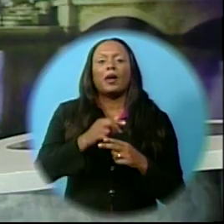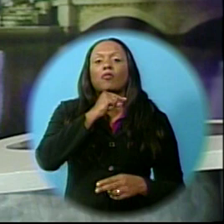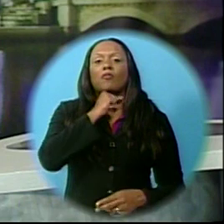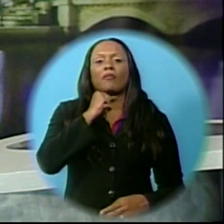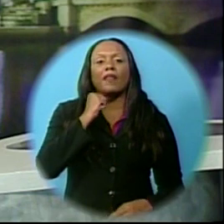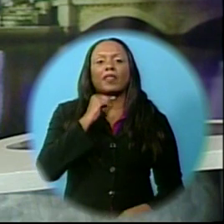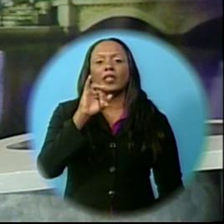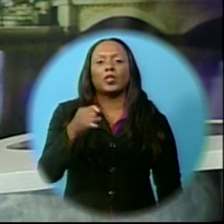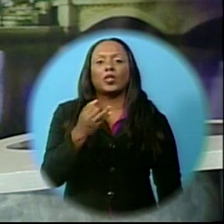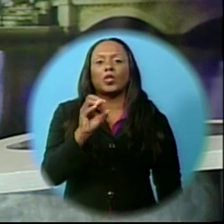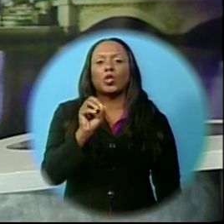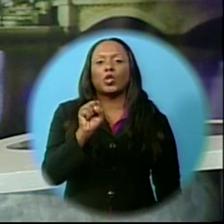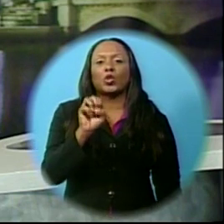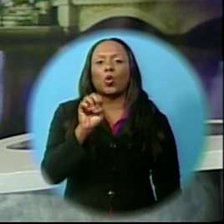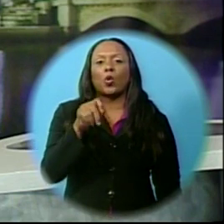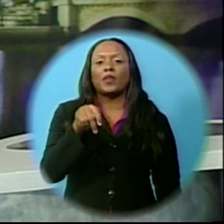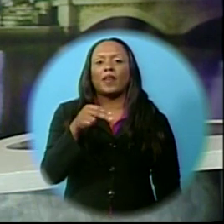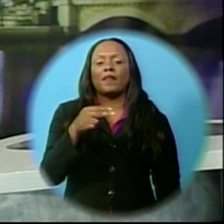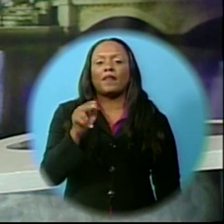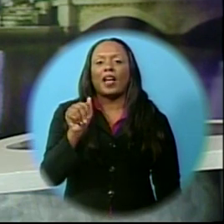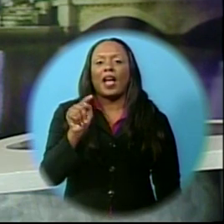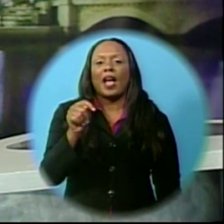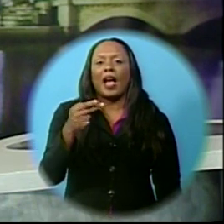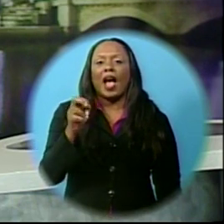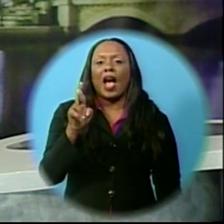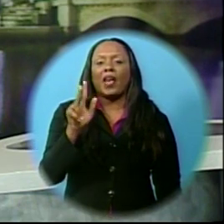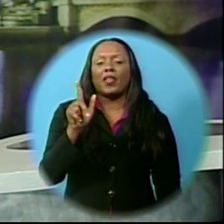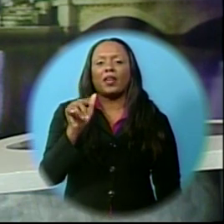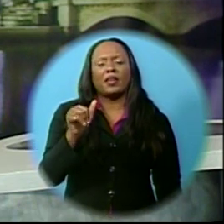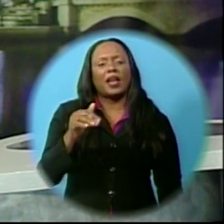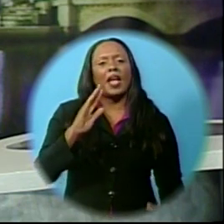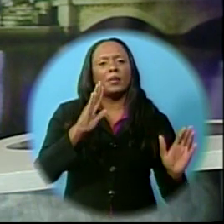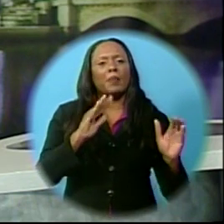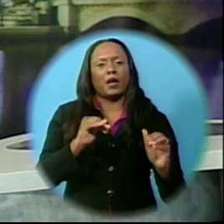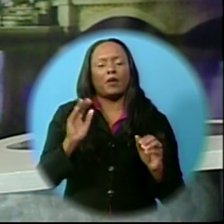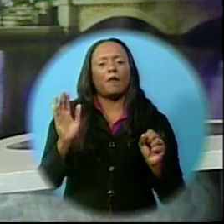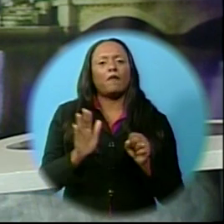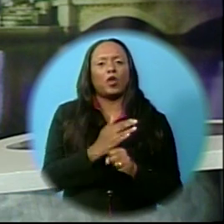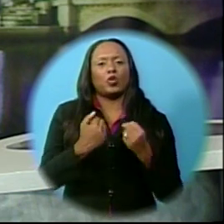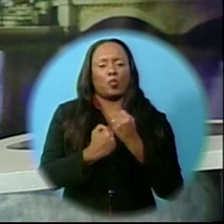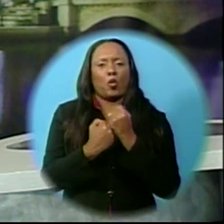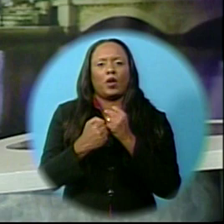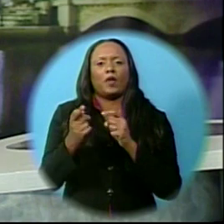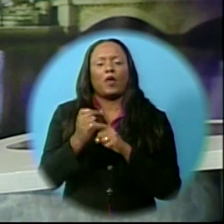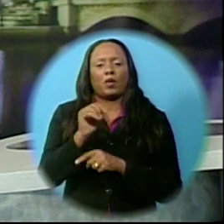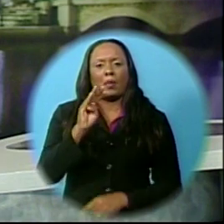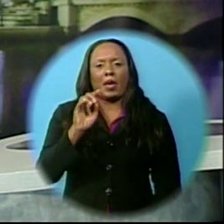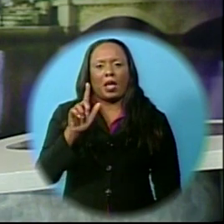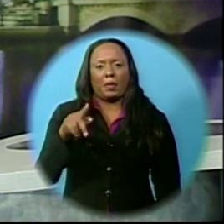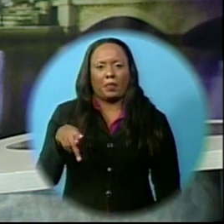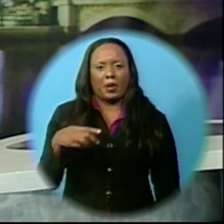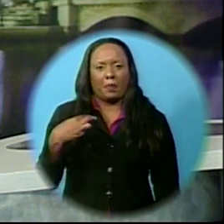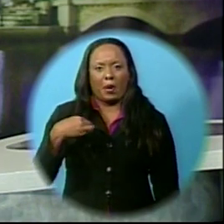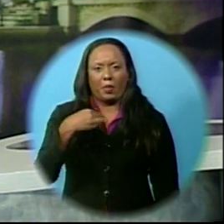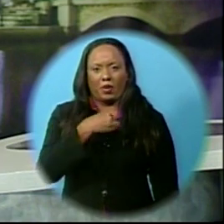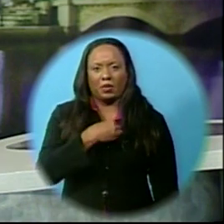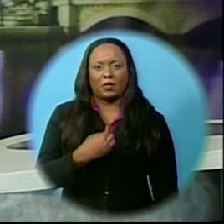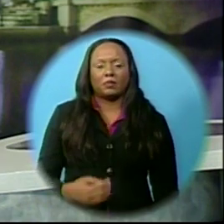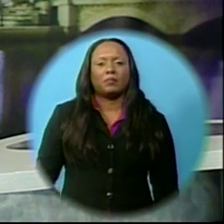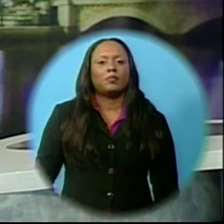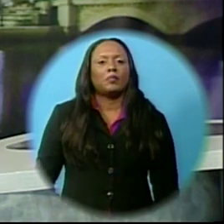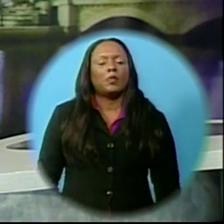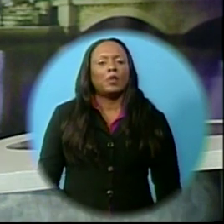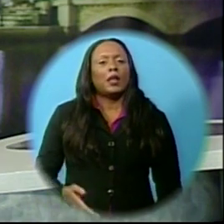Adderley expects the party's full parliamentary group to march tomorrow against the solid waste tax. Over the weekend, one